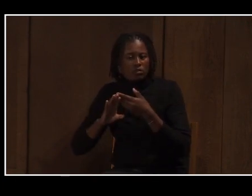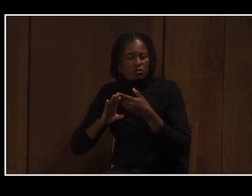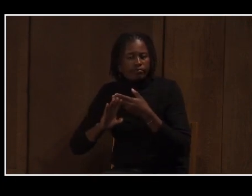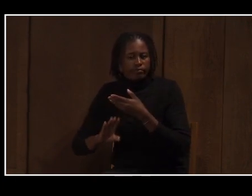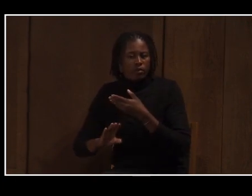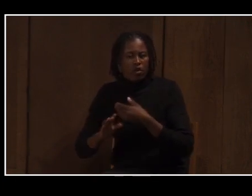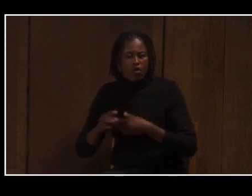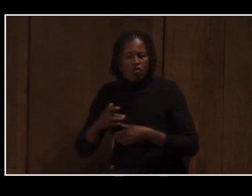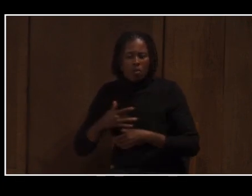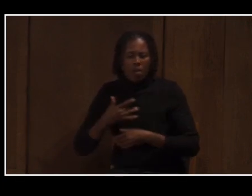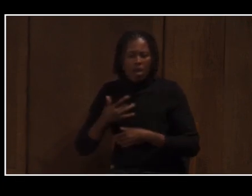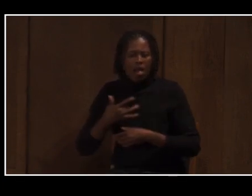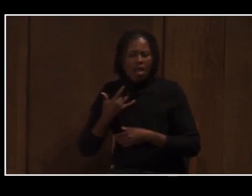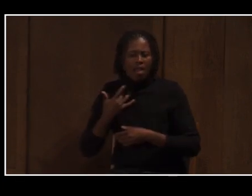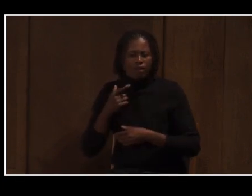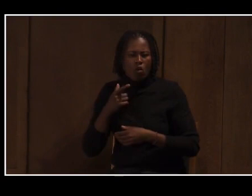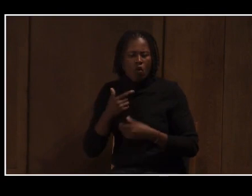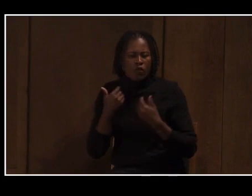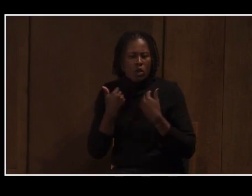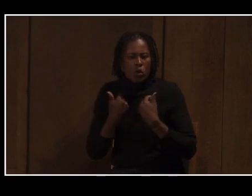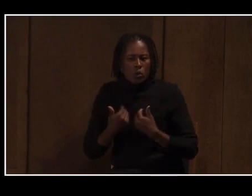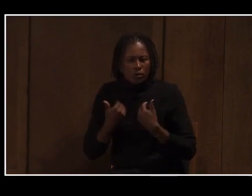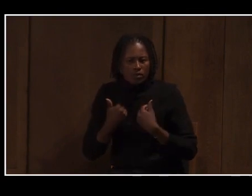because the